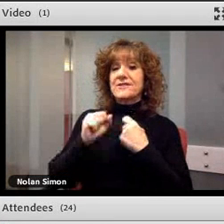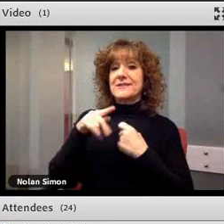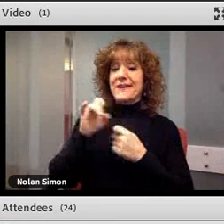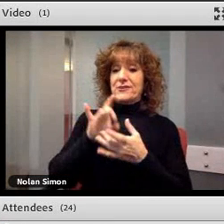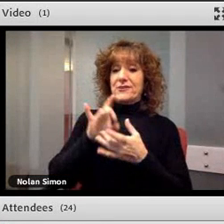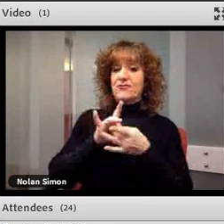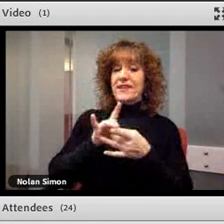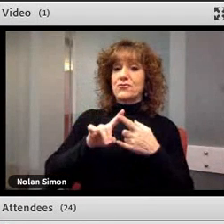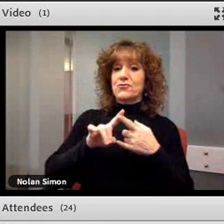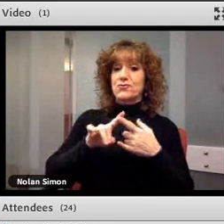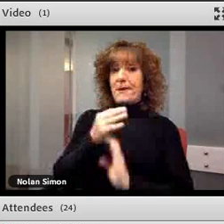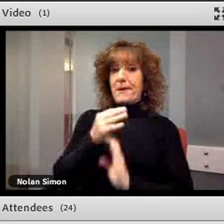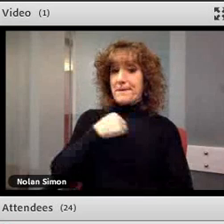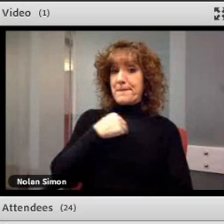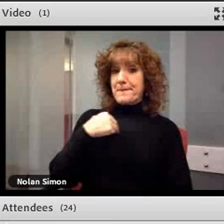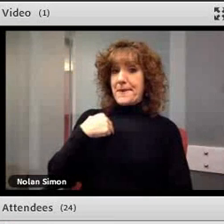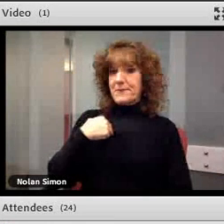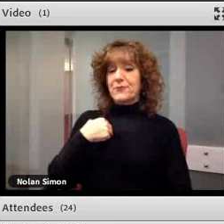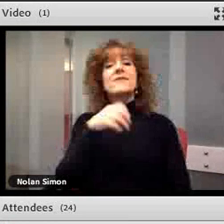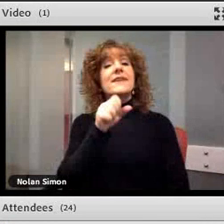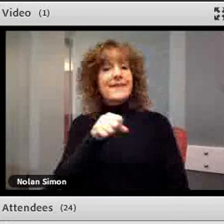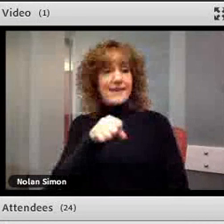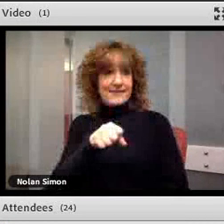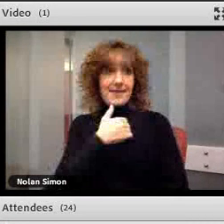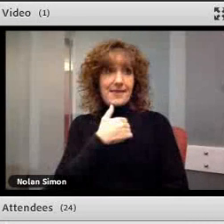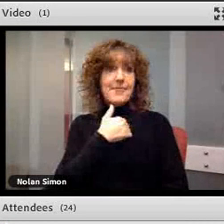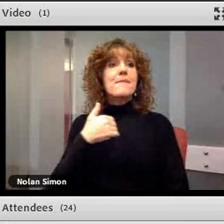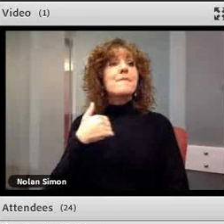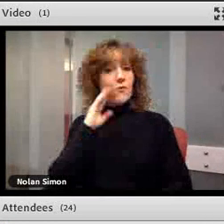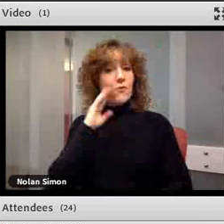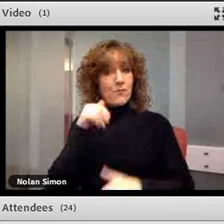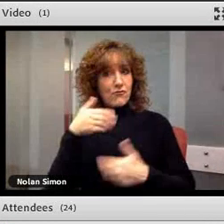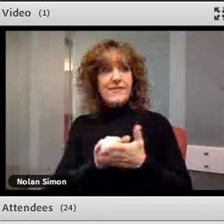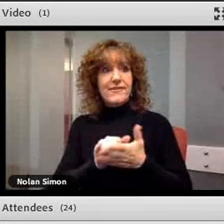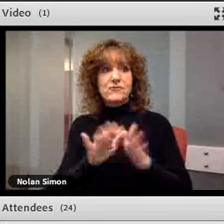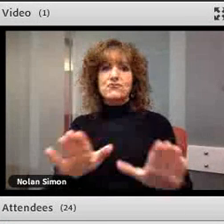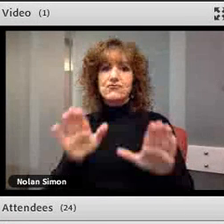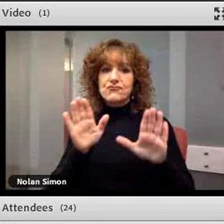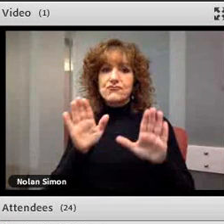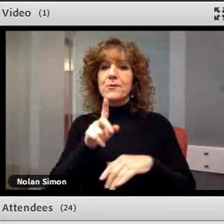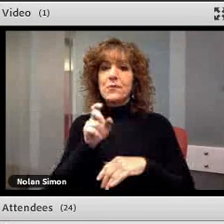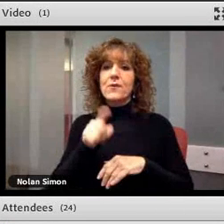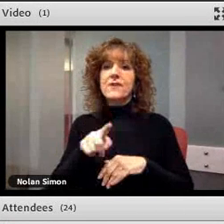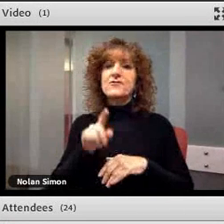membership? Yes. So that's part of what the membership does for you, and that's a great question.